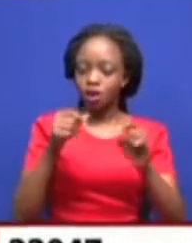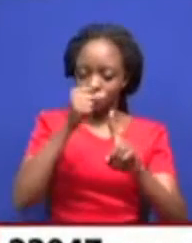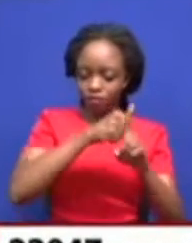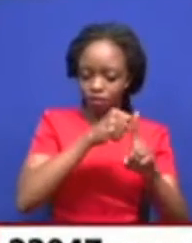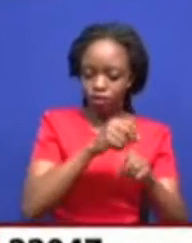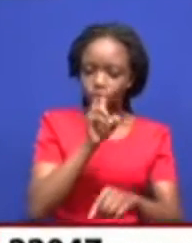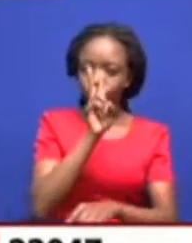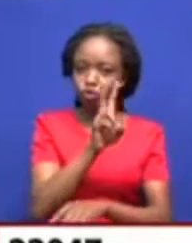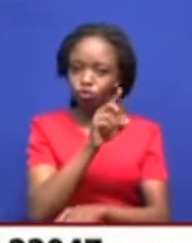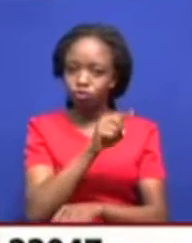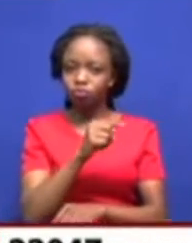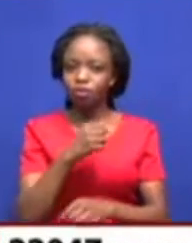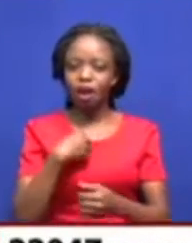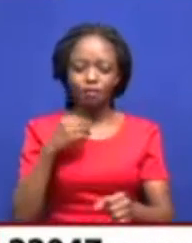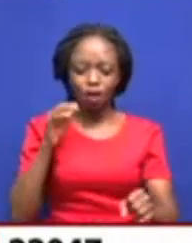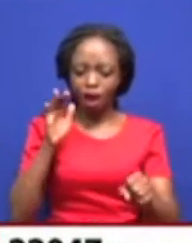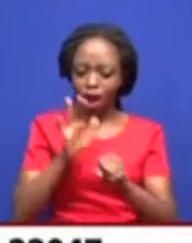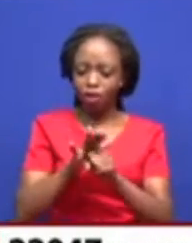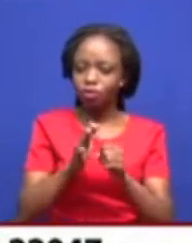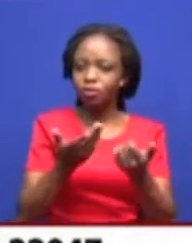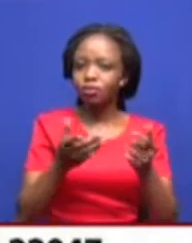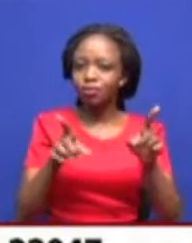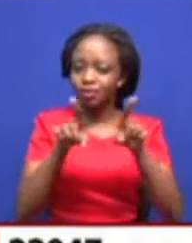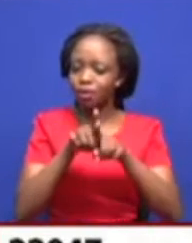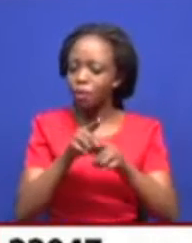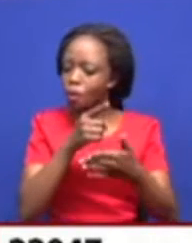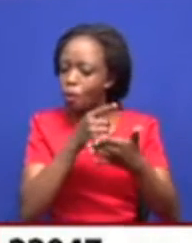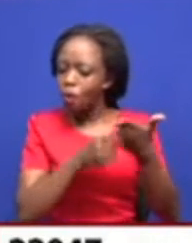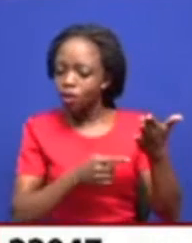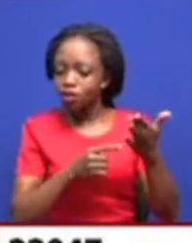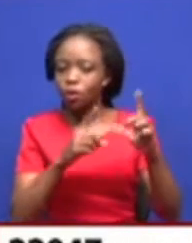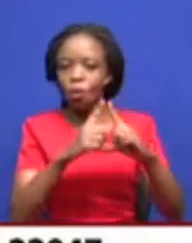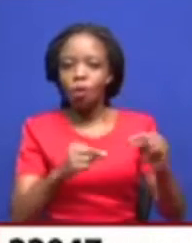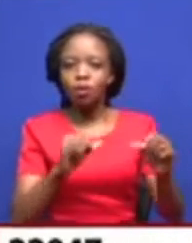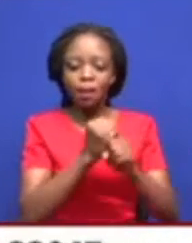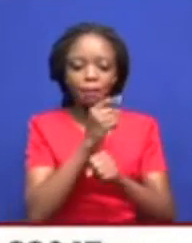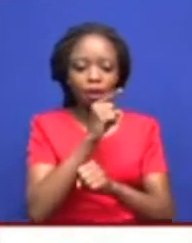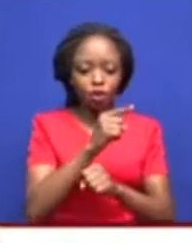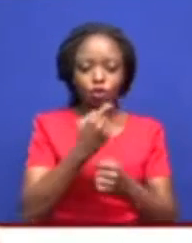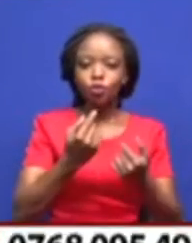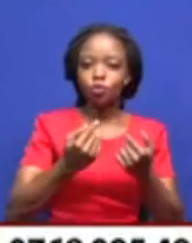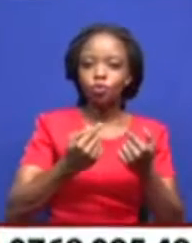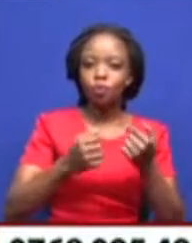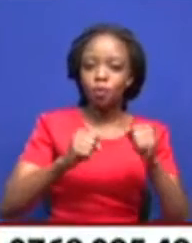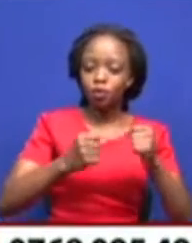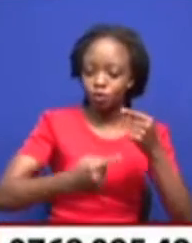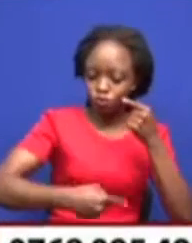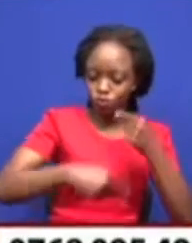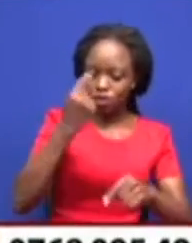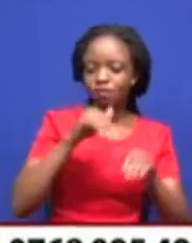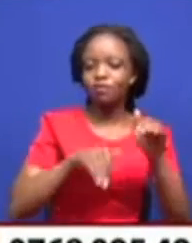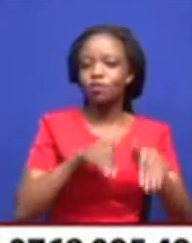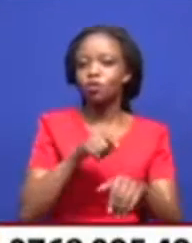the two of you have so much in common. What sets you apart and what makes you more qualified than him?